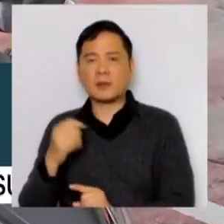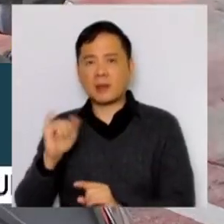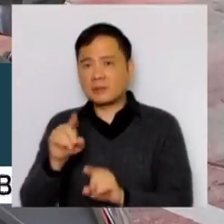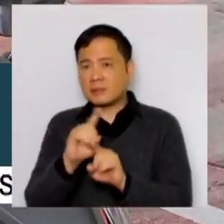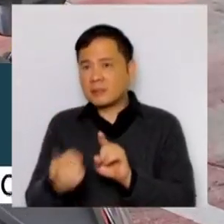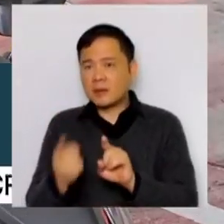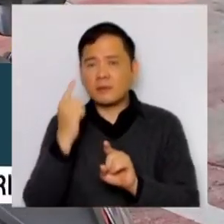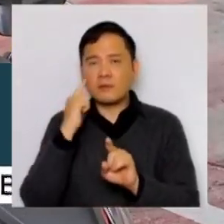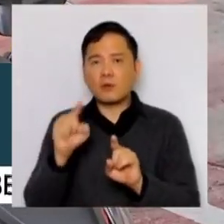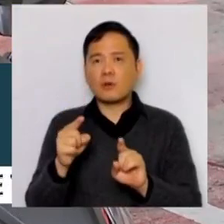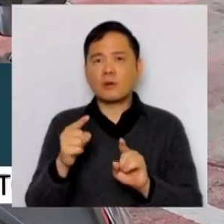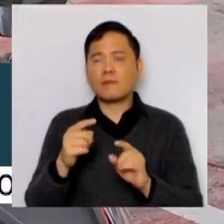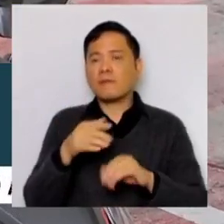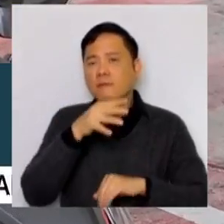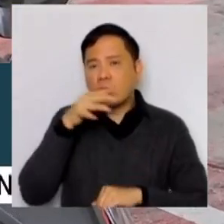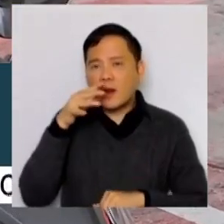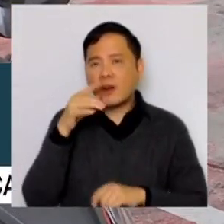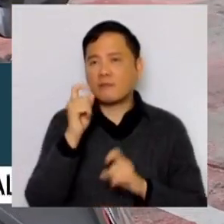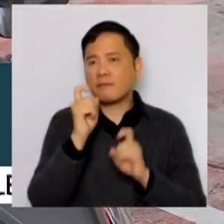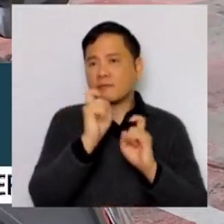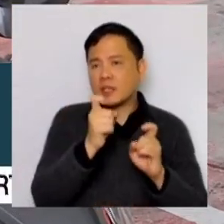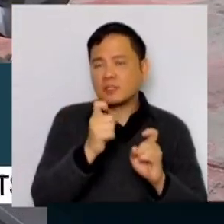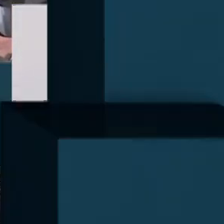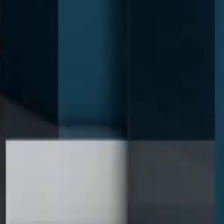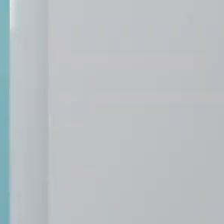fisher folk groups is good enough for now.